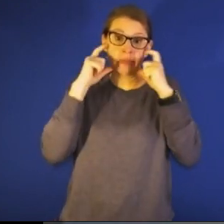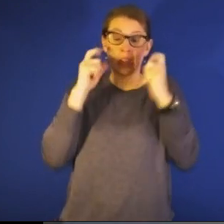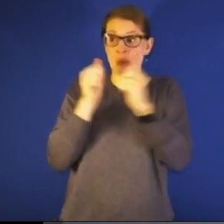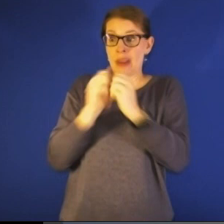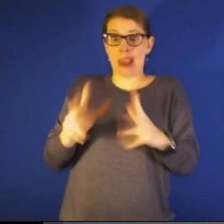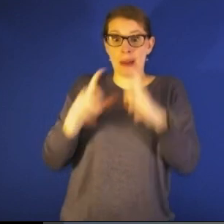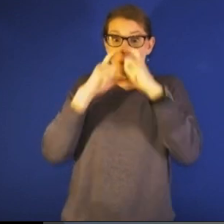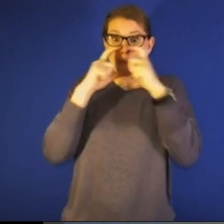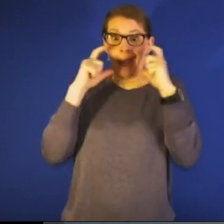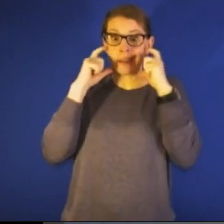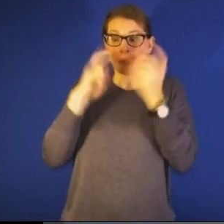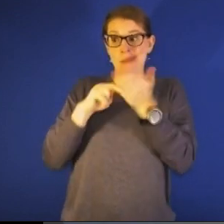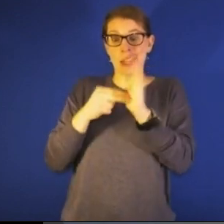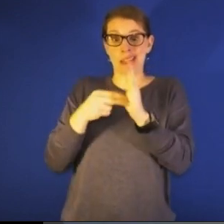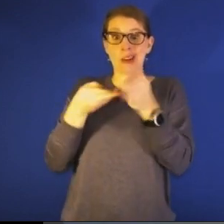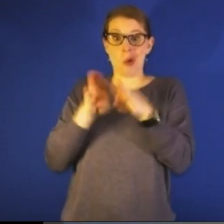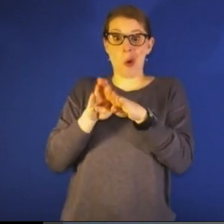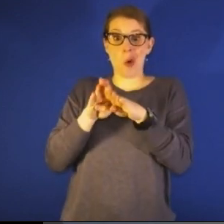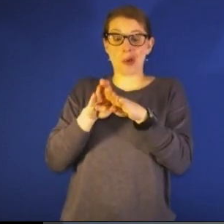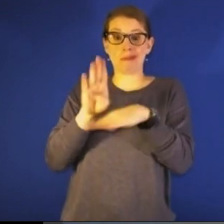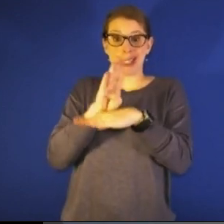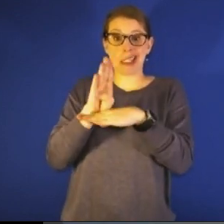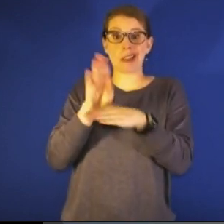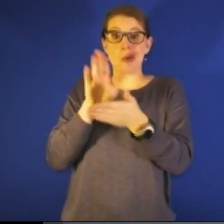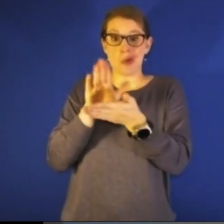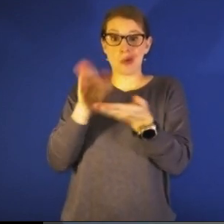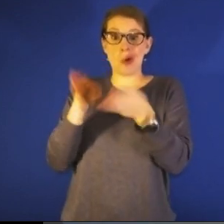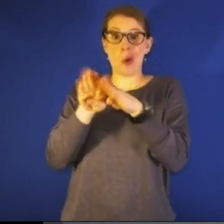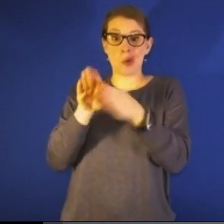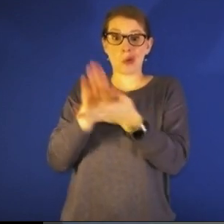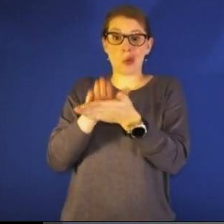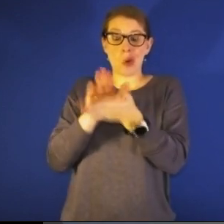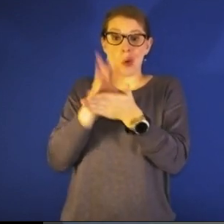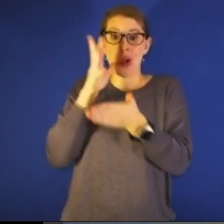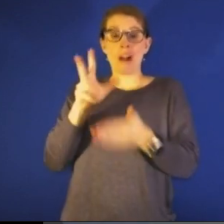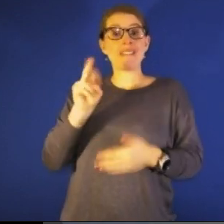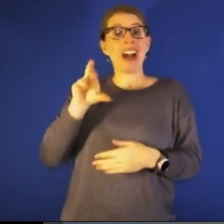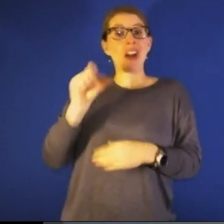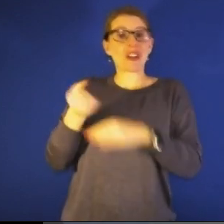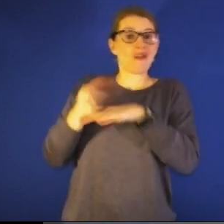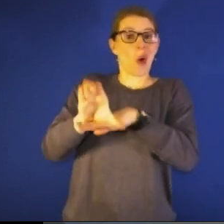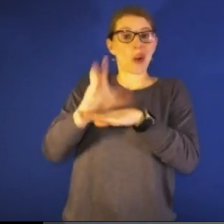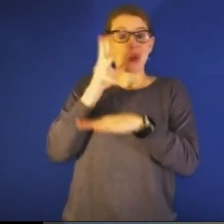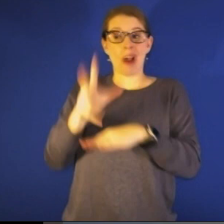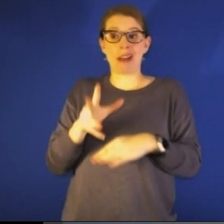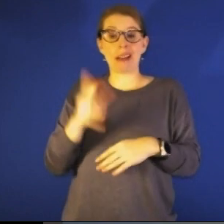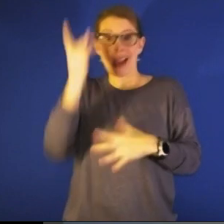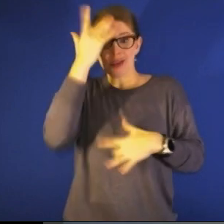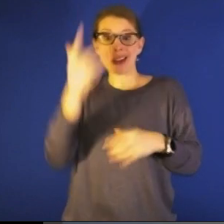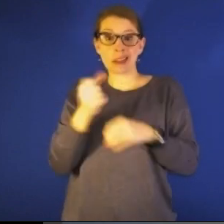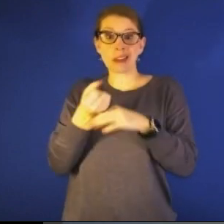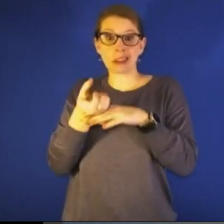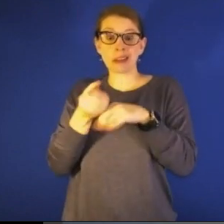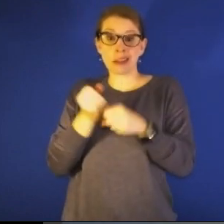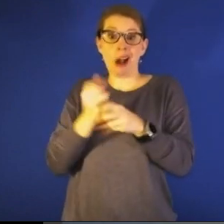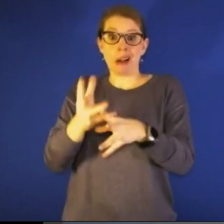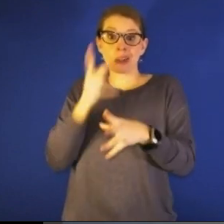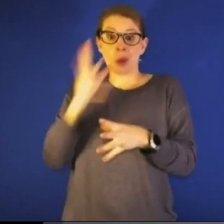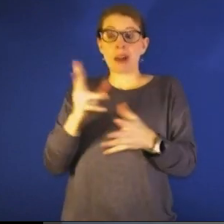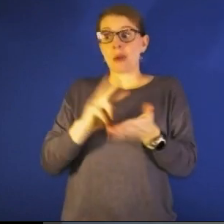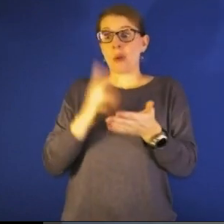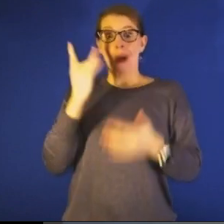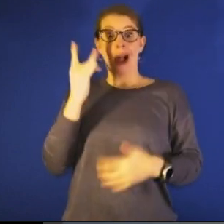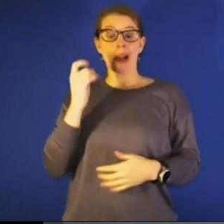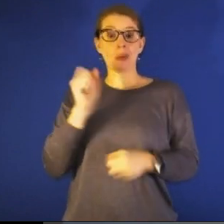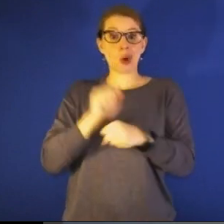things are going to happen, and it's going to be forced by the virus. It's going to be forced by illness. It's going to be forced by work staff shortages.